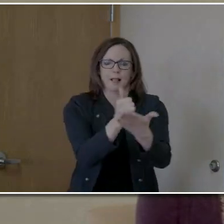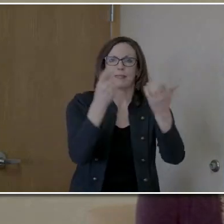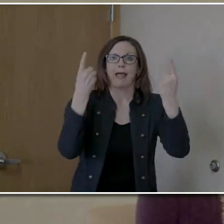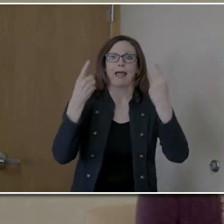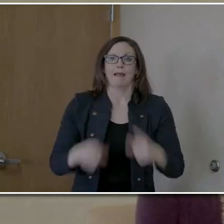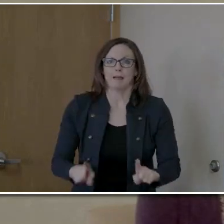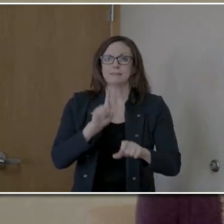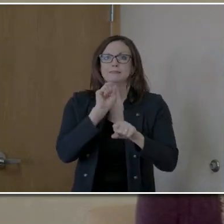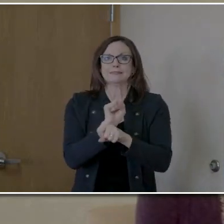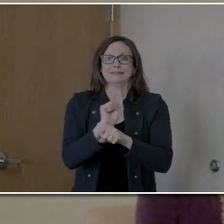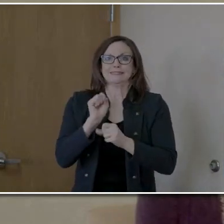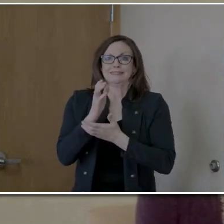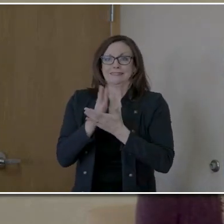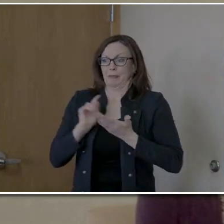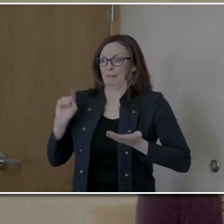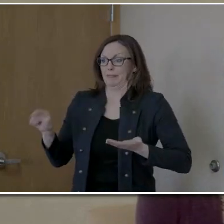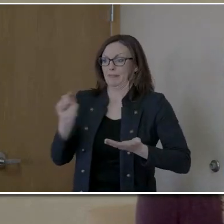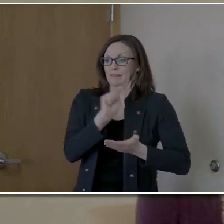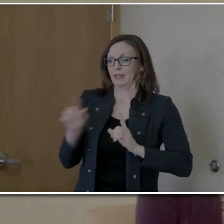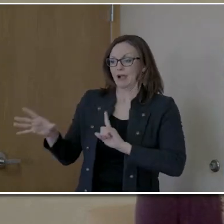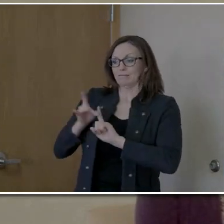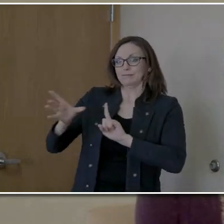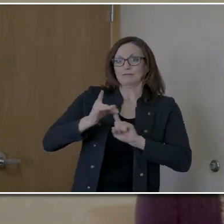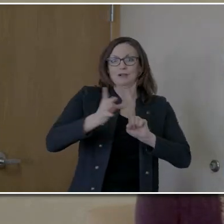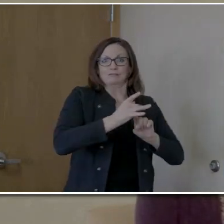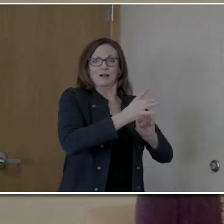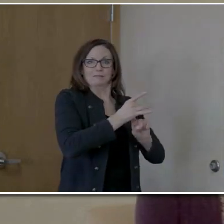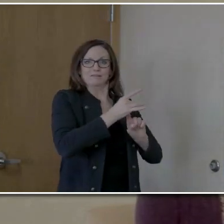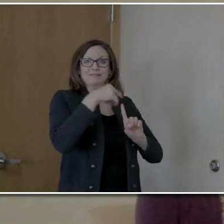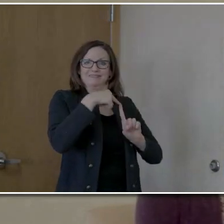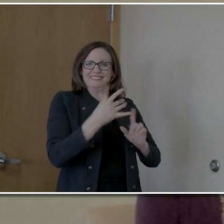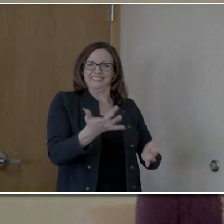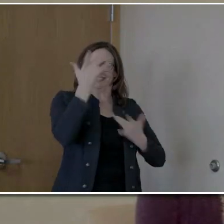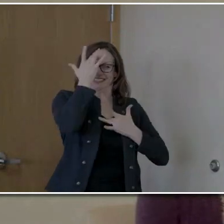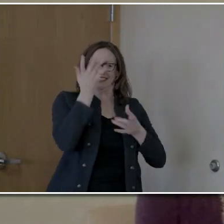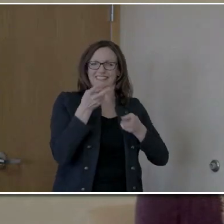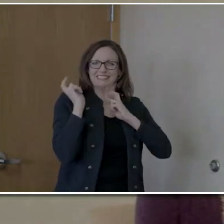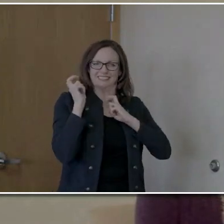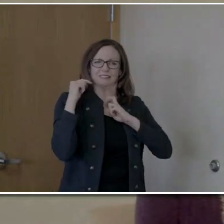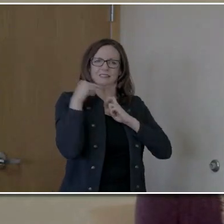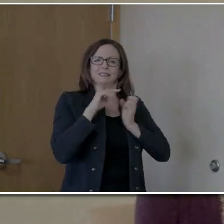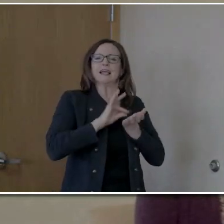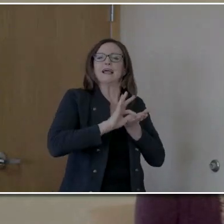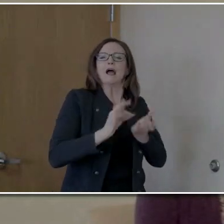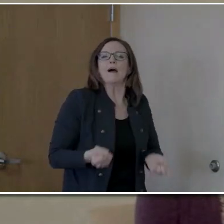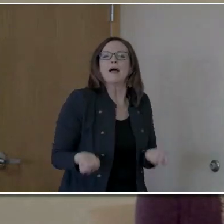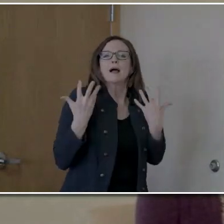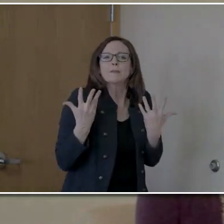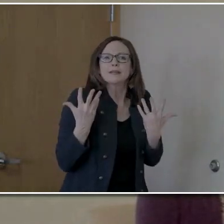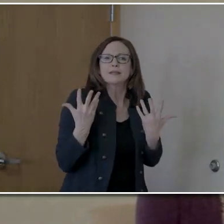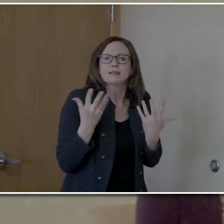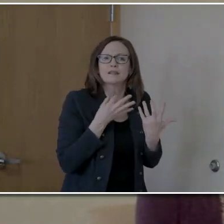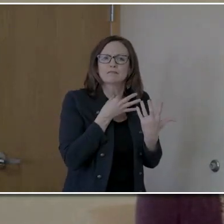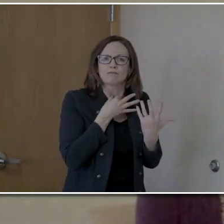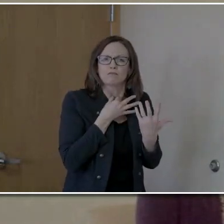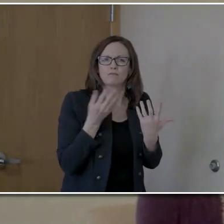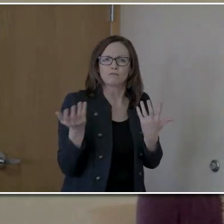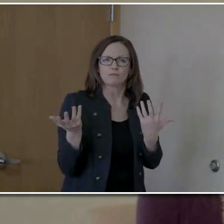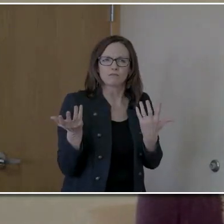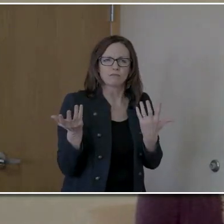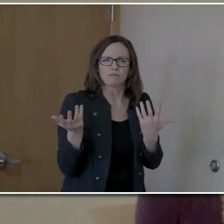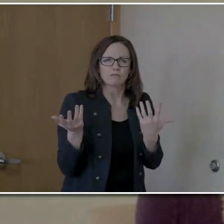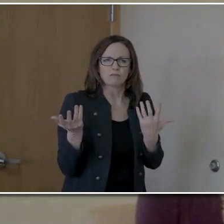regarding the election, how many cases from the polls have we seen to date that you can document people contracting